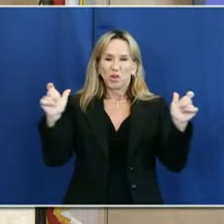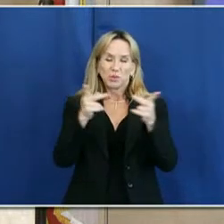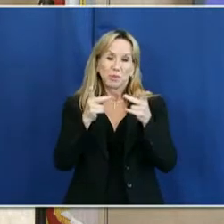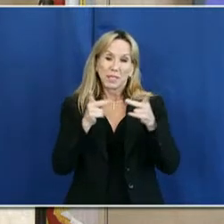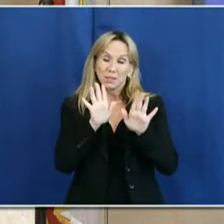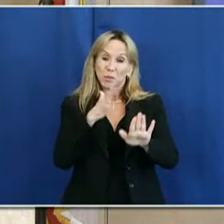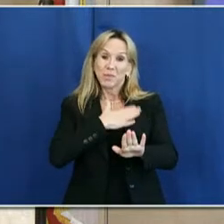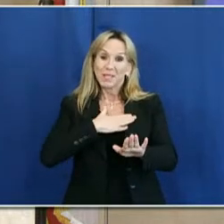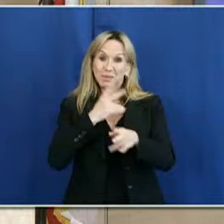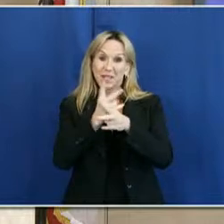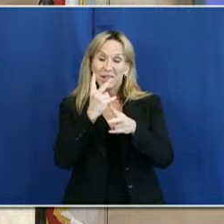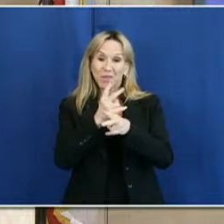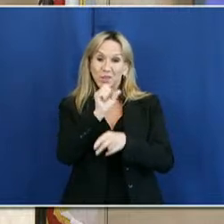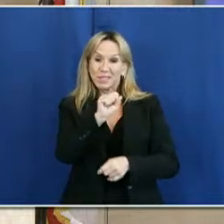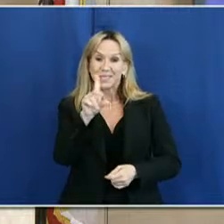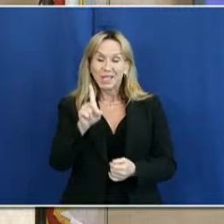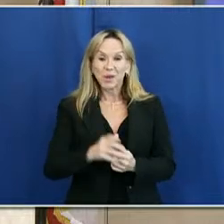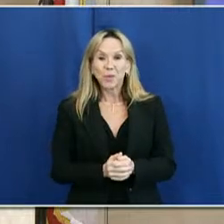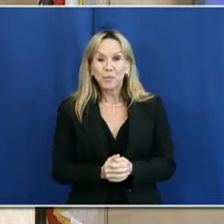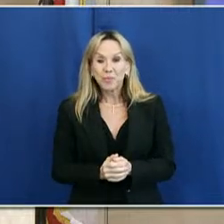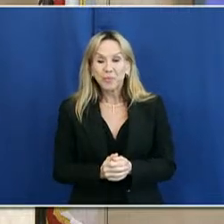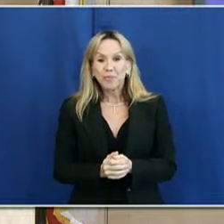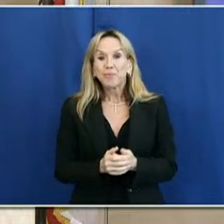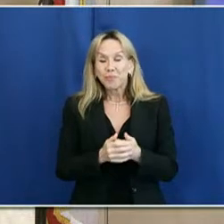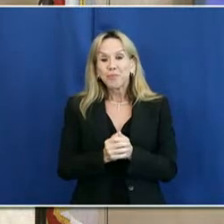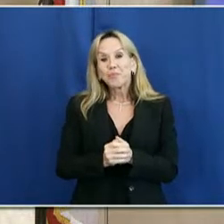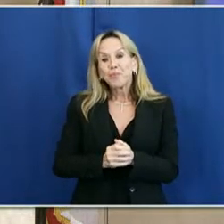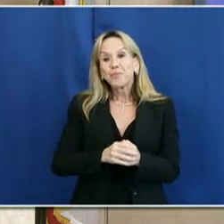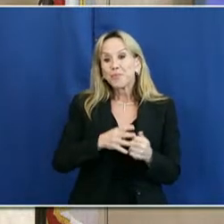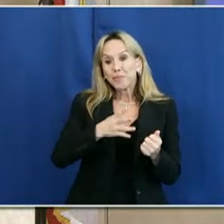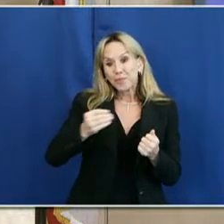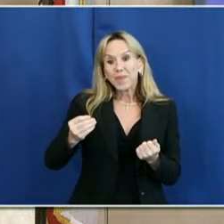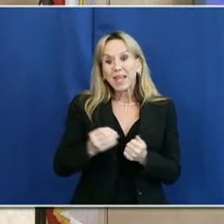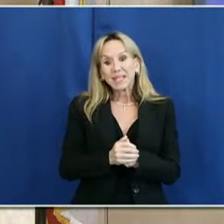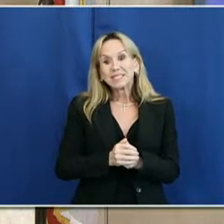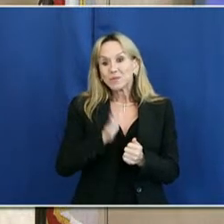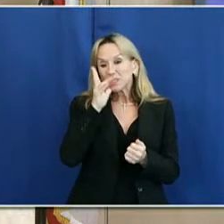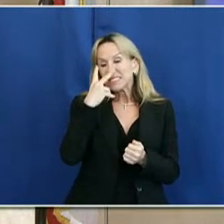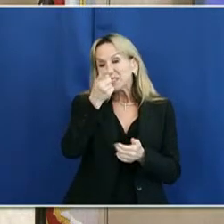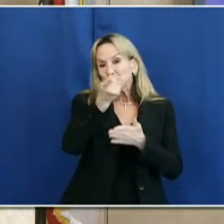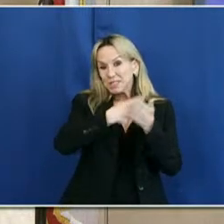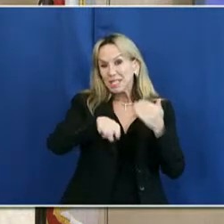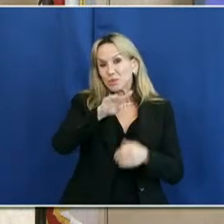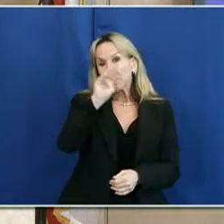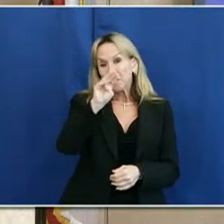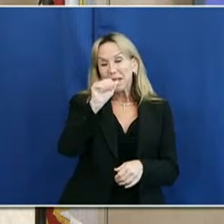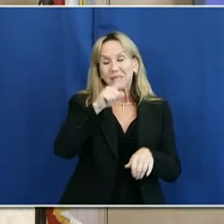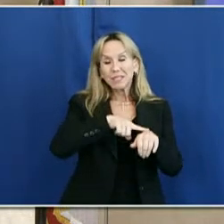please be careful, San Diego. We'll see you next week at Monday at 2:30. Thank you.